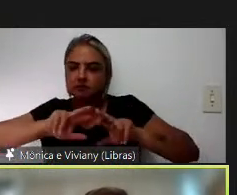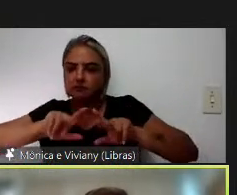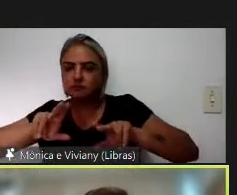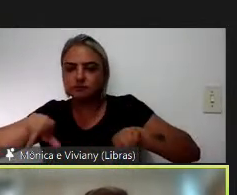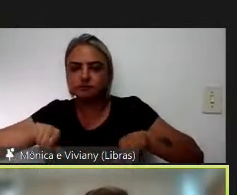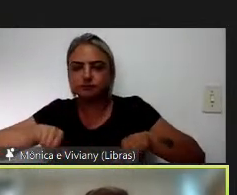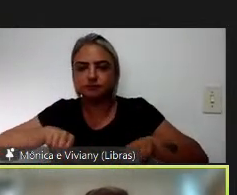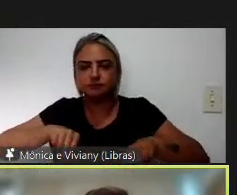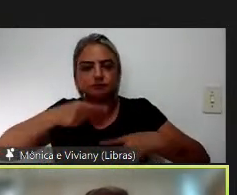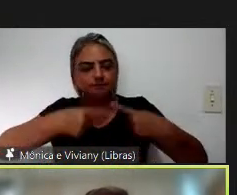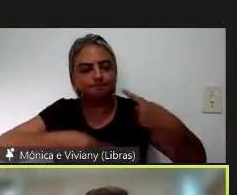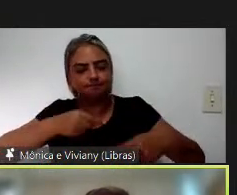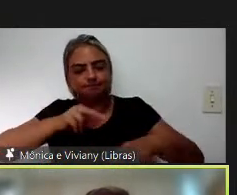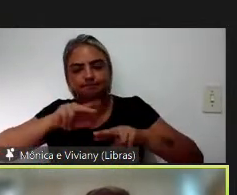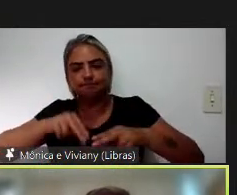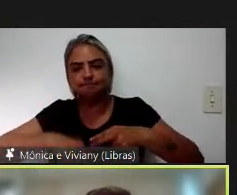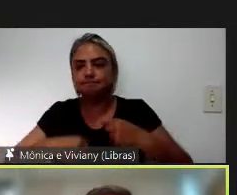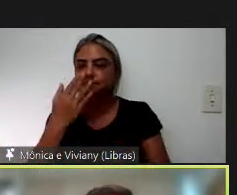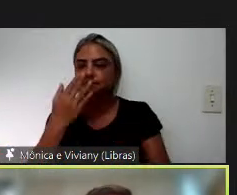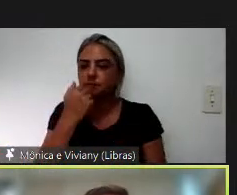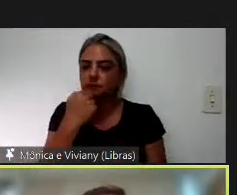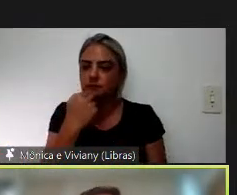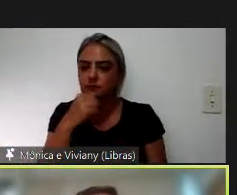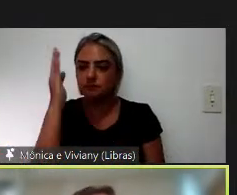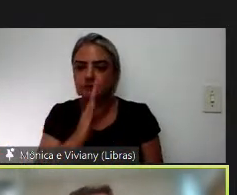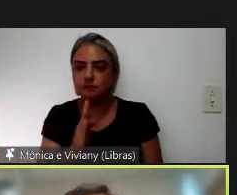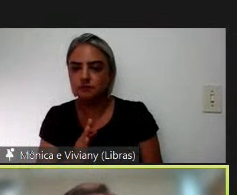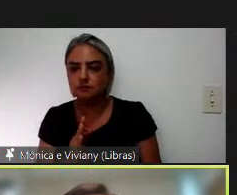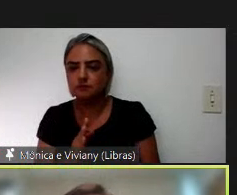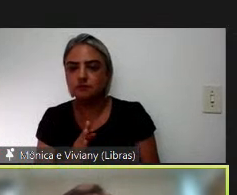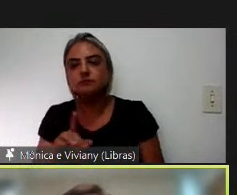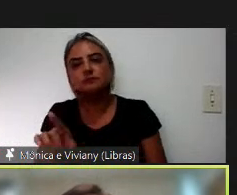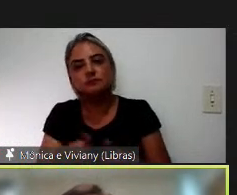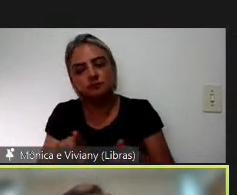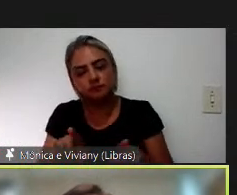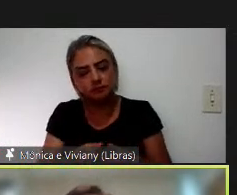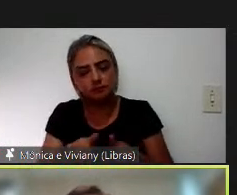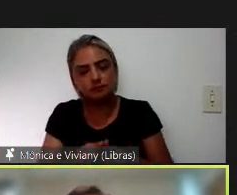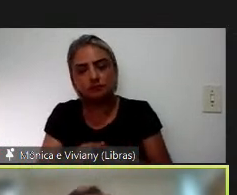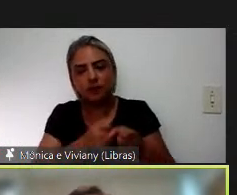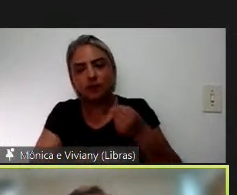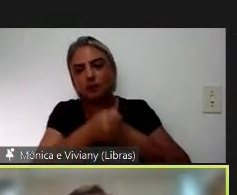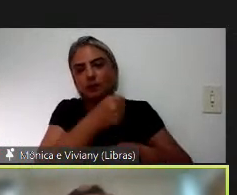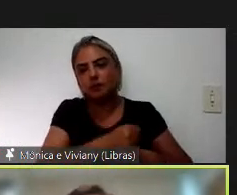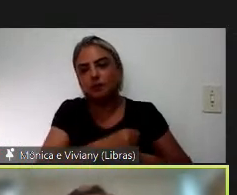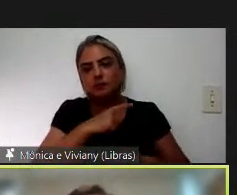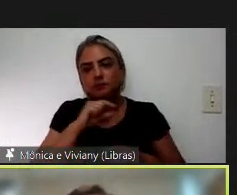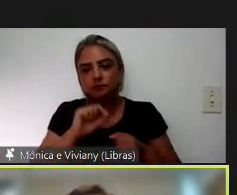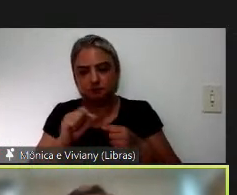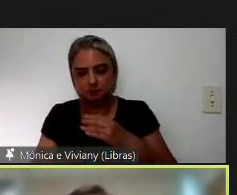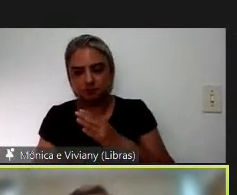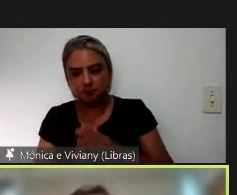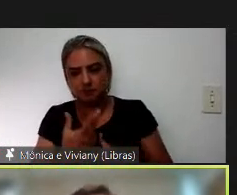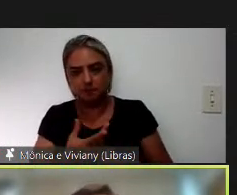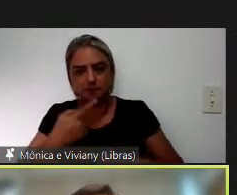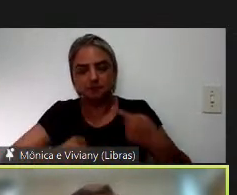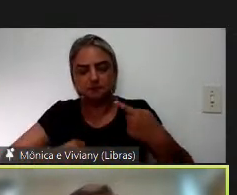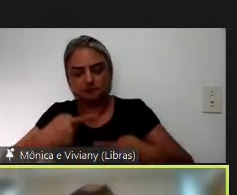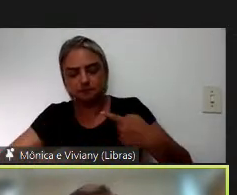this analysis of the nutrition policies in Brazil. And last year, we